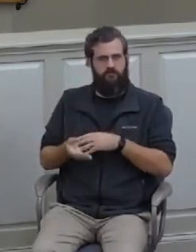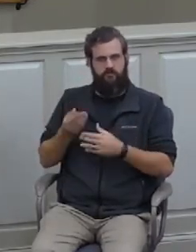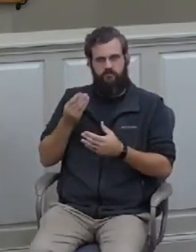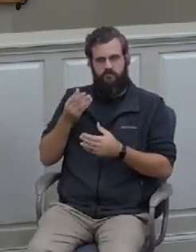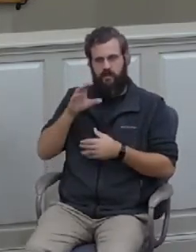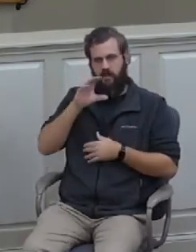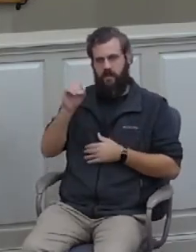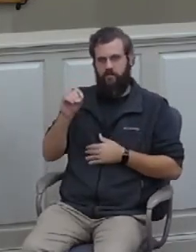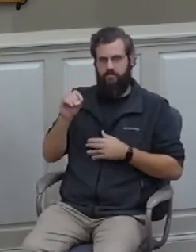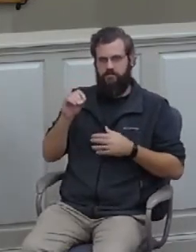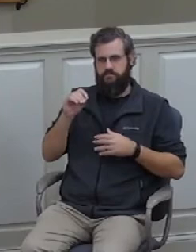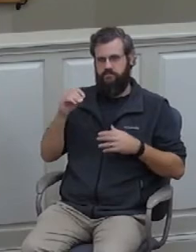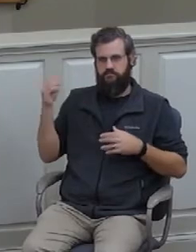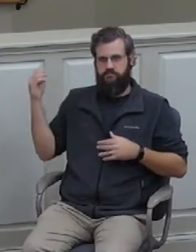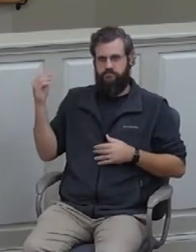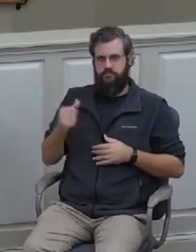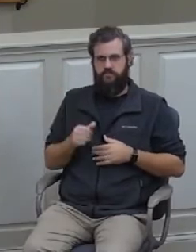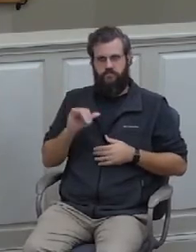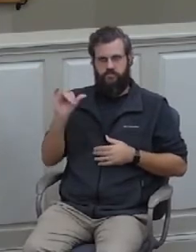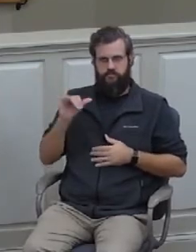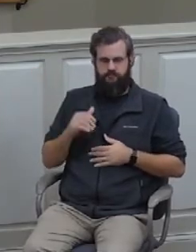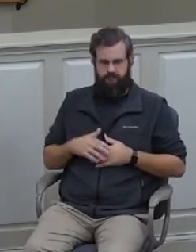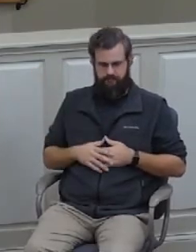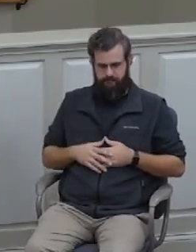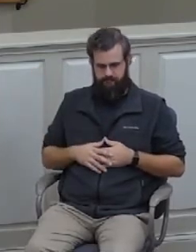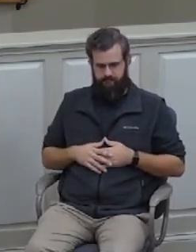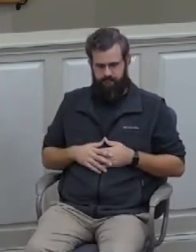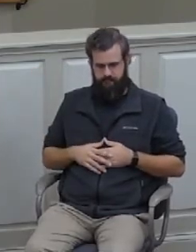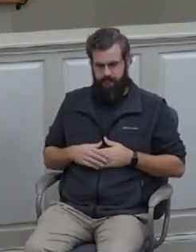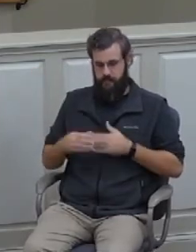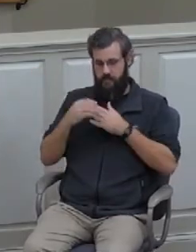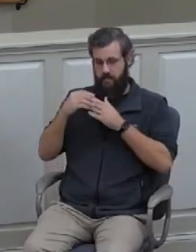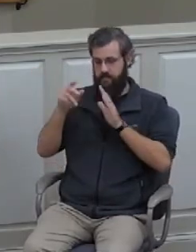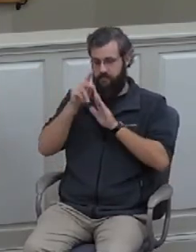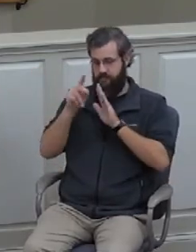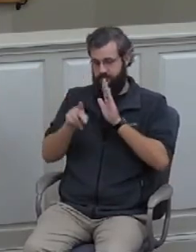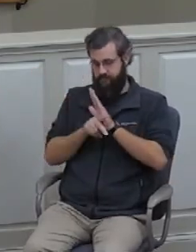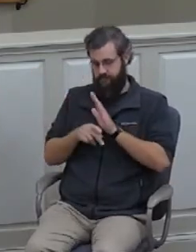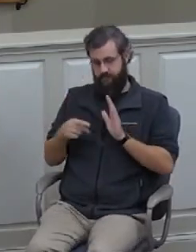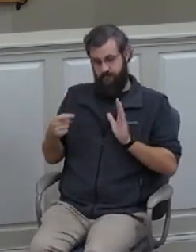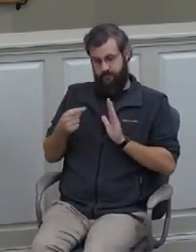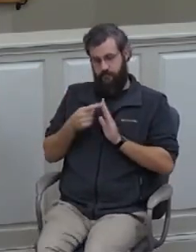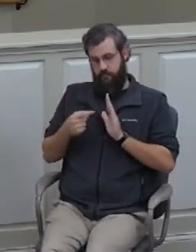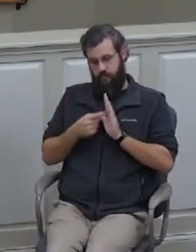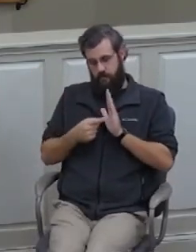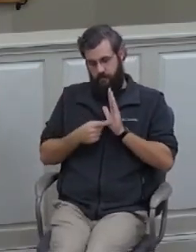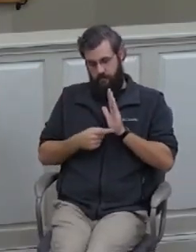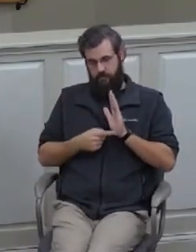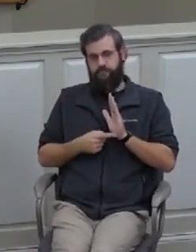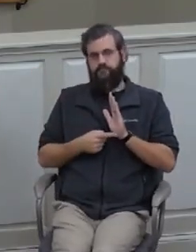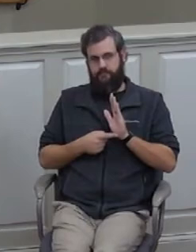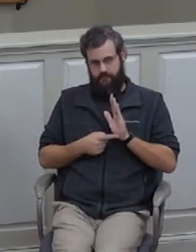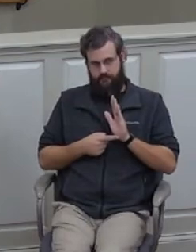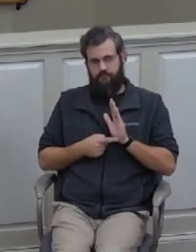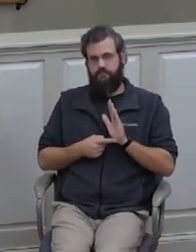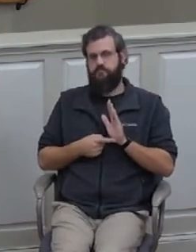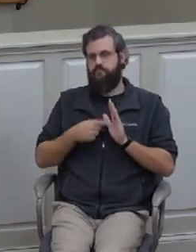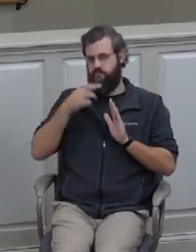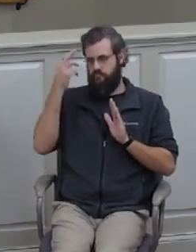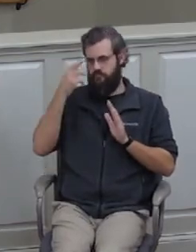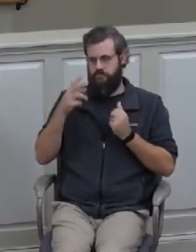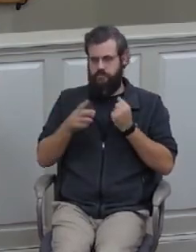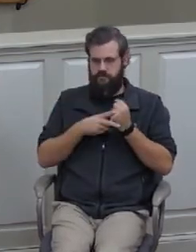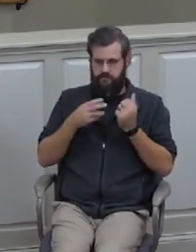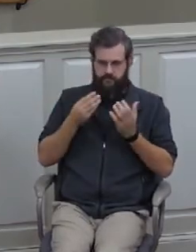the county in return for it. There are guiding principles that are there that realize there are going to be cost efficiencies